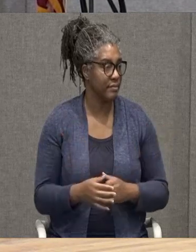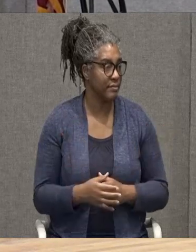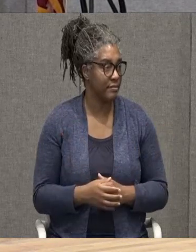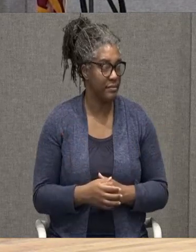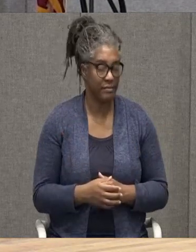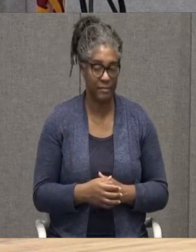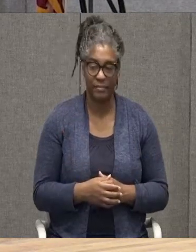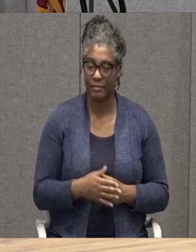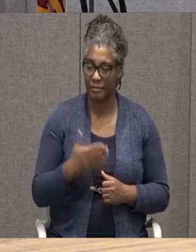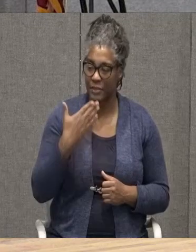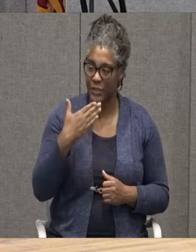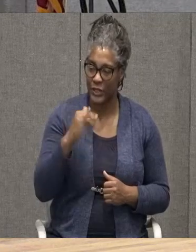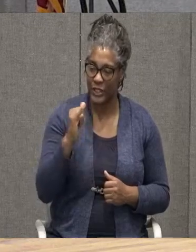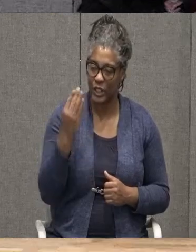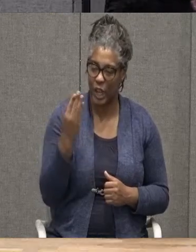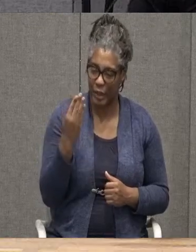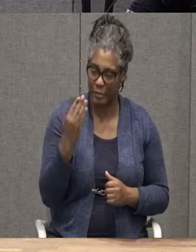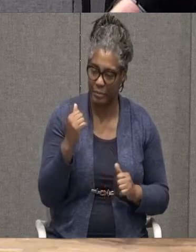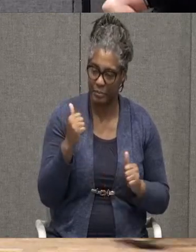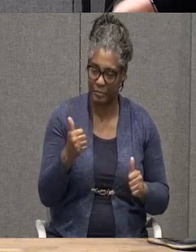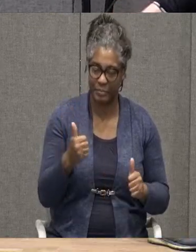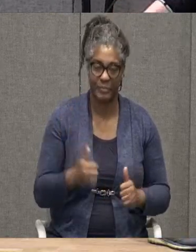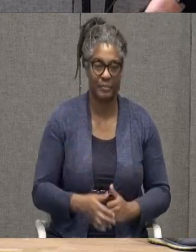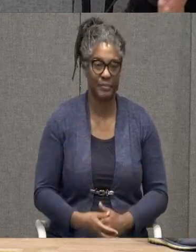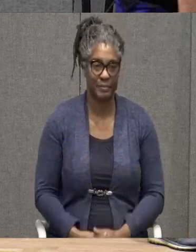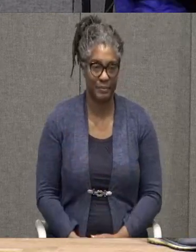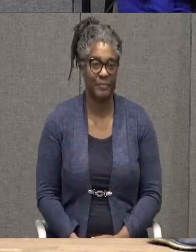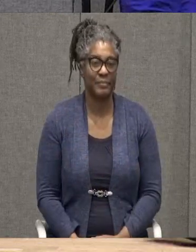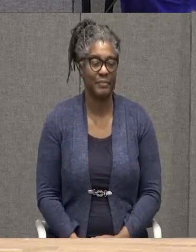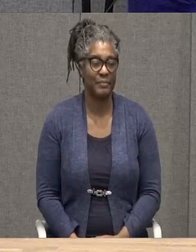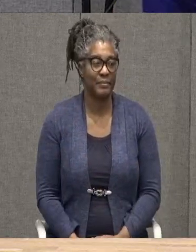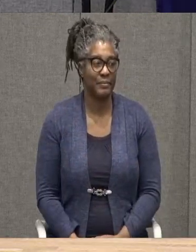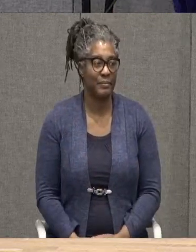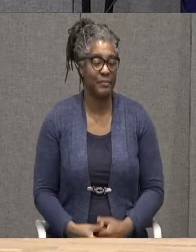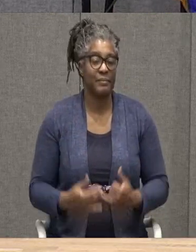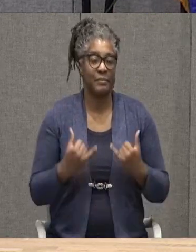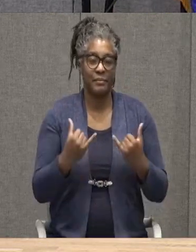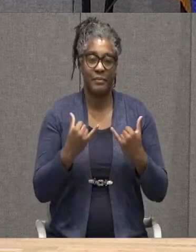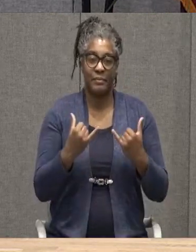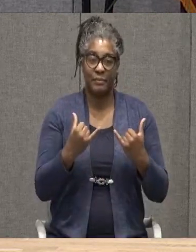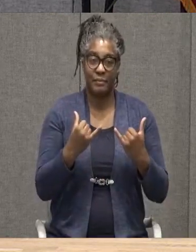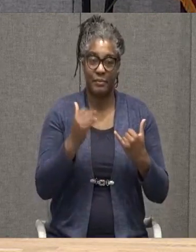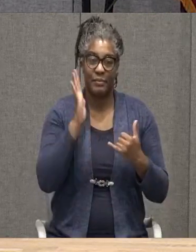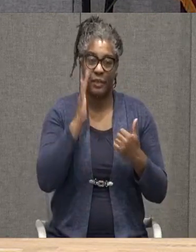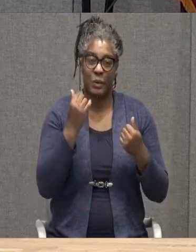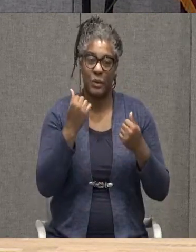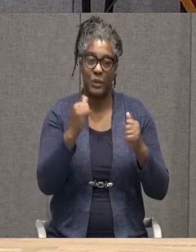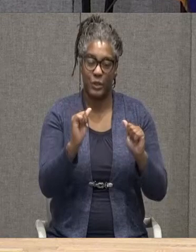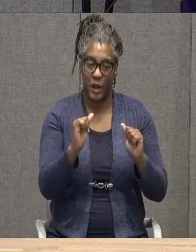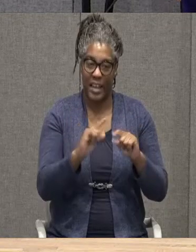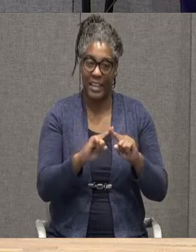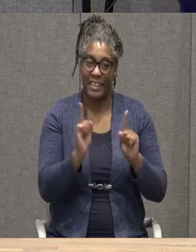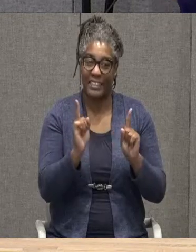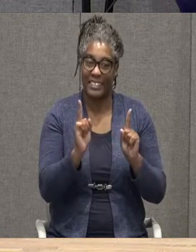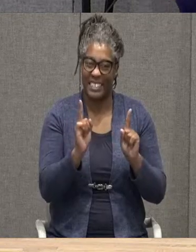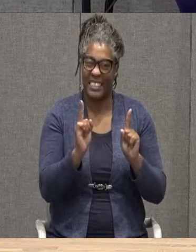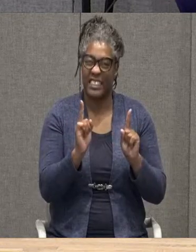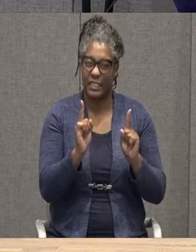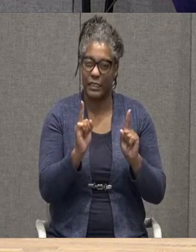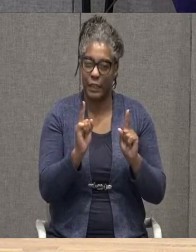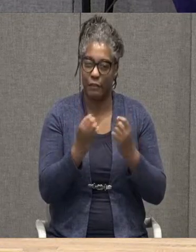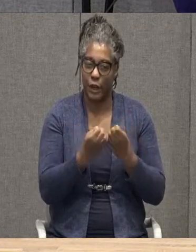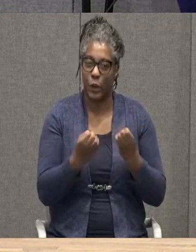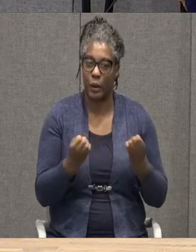Good job. Excellent. All right, now we're gonna try a different piece of equipment. We're gonna see if we have